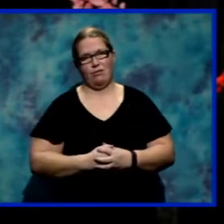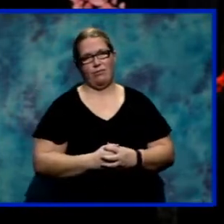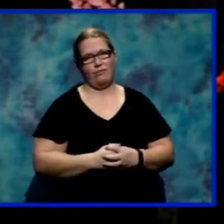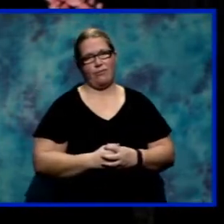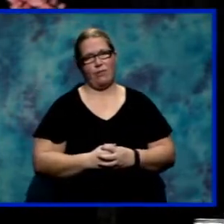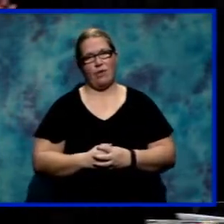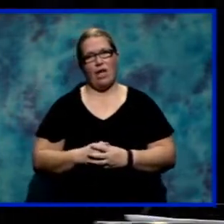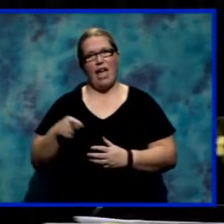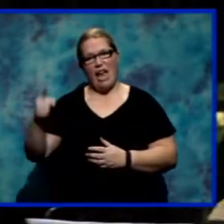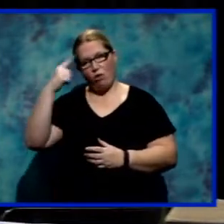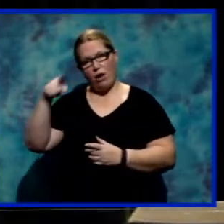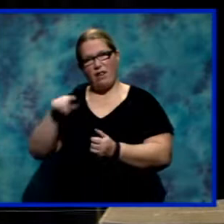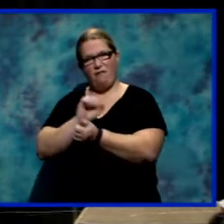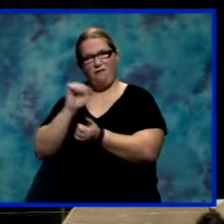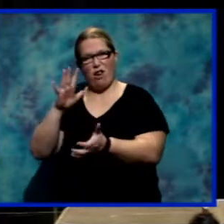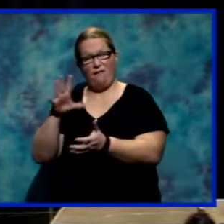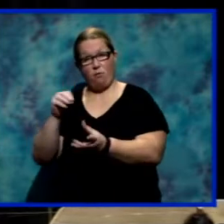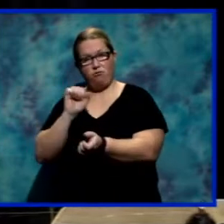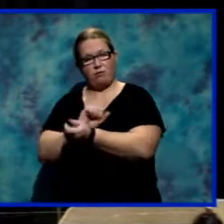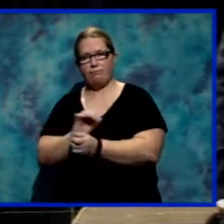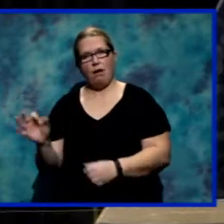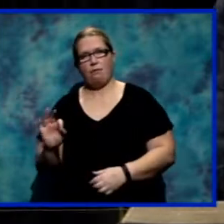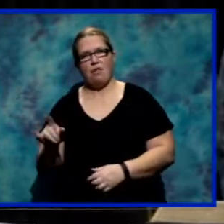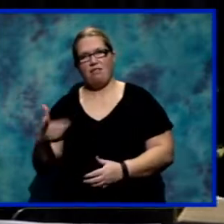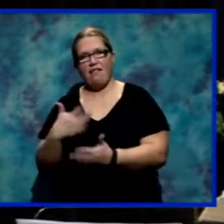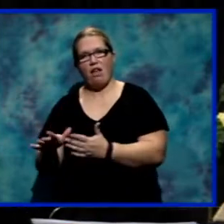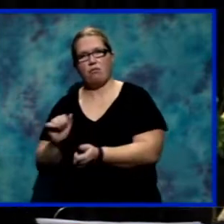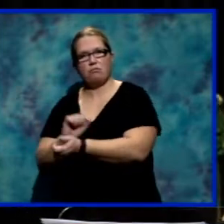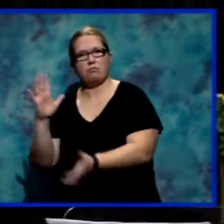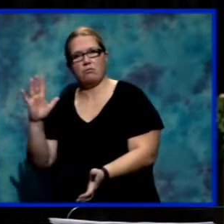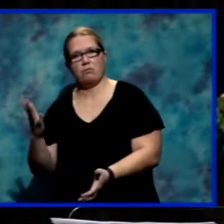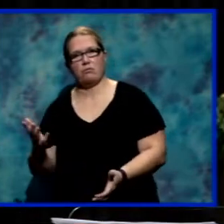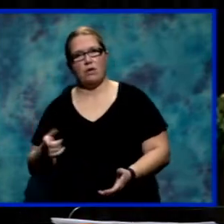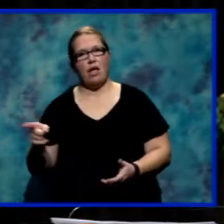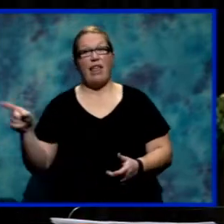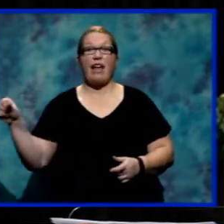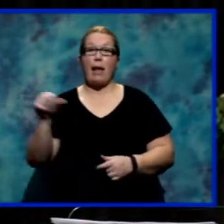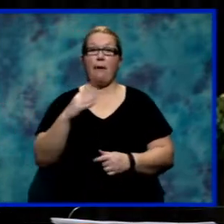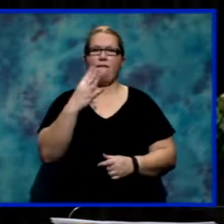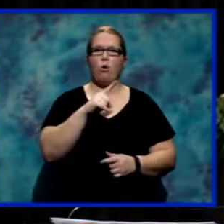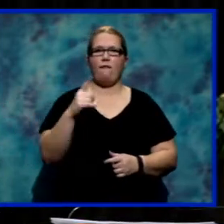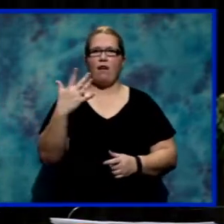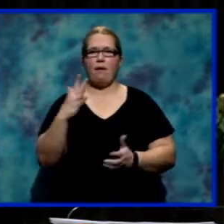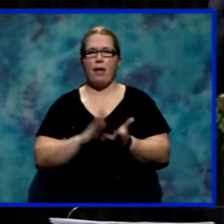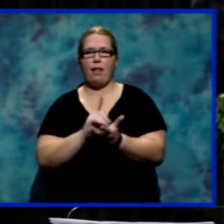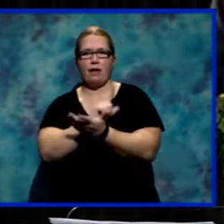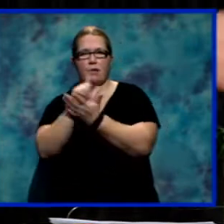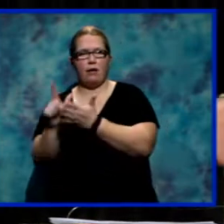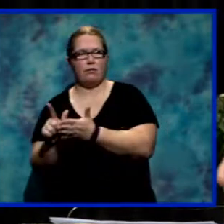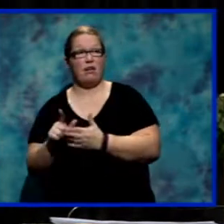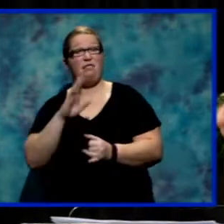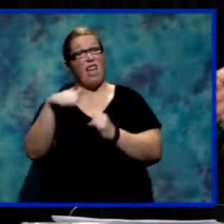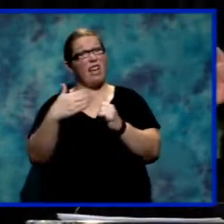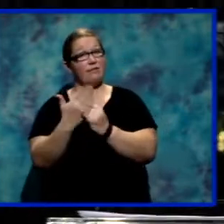He thought he'd get free from prison. They never let him go. They came back to him 4 or 5 months later. End of the